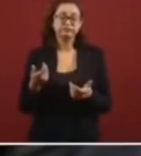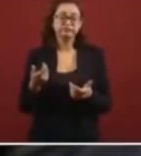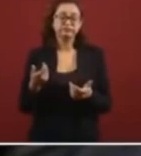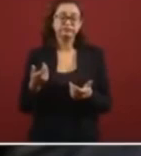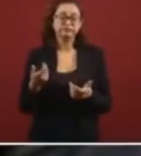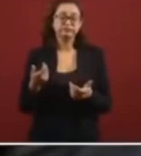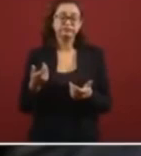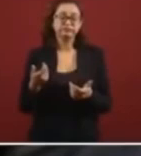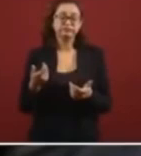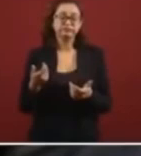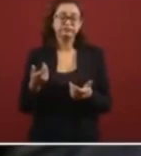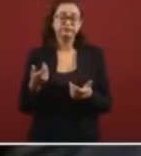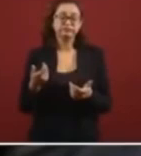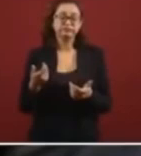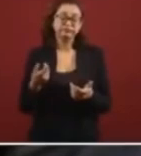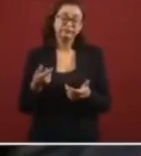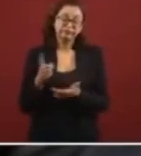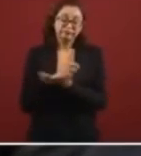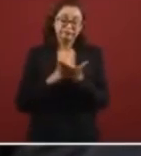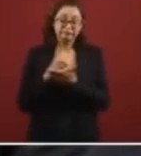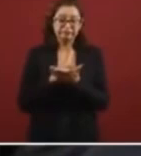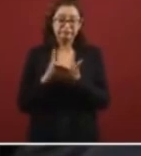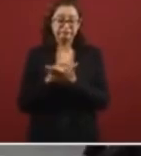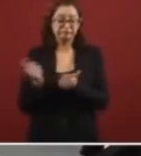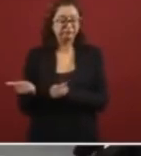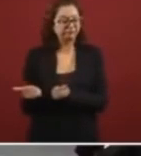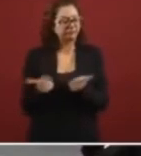permit the trafficking of this drug.